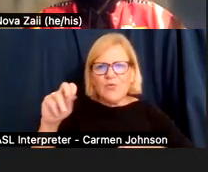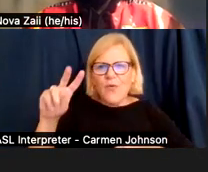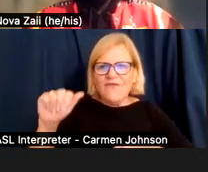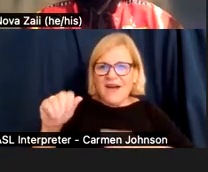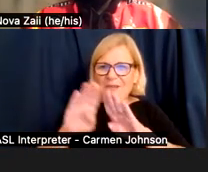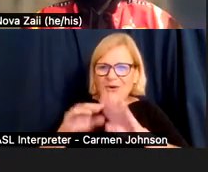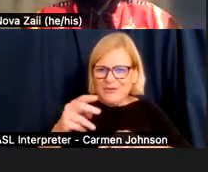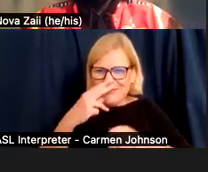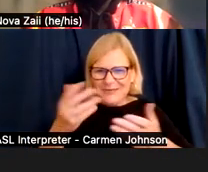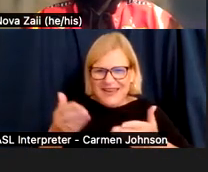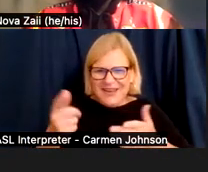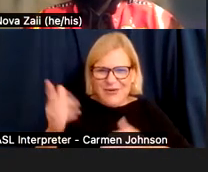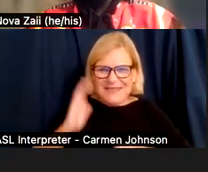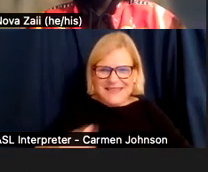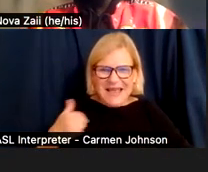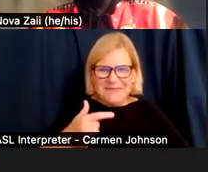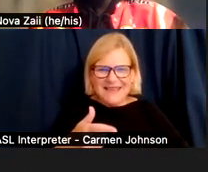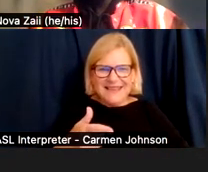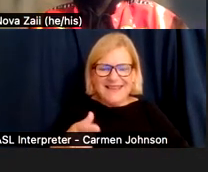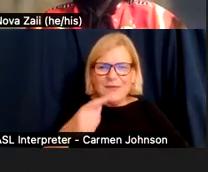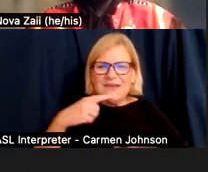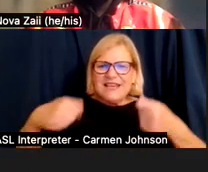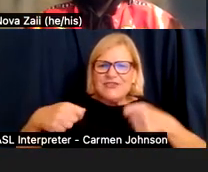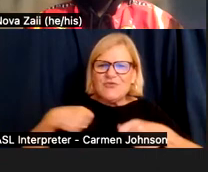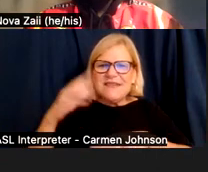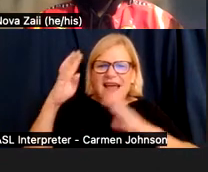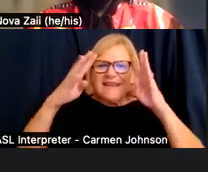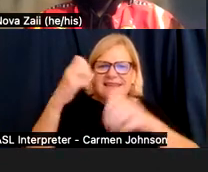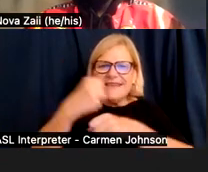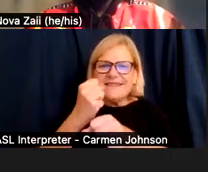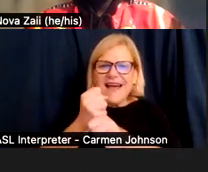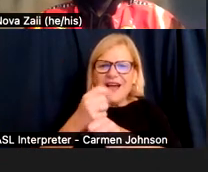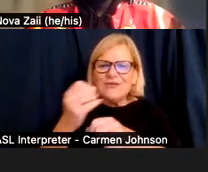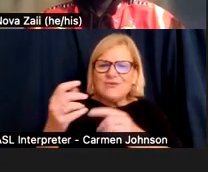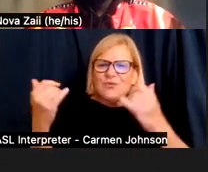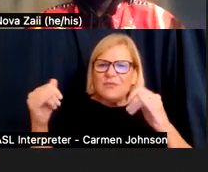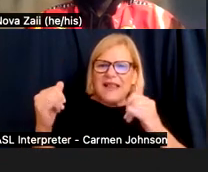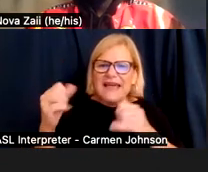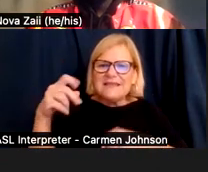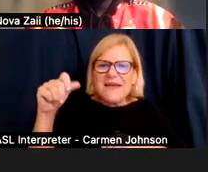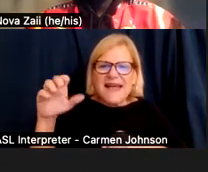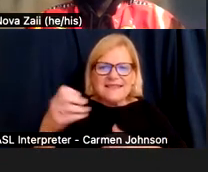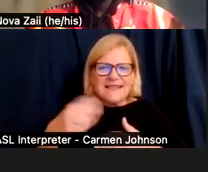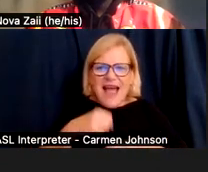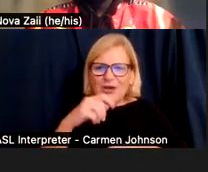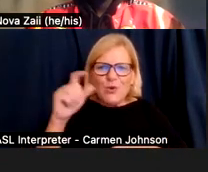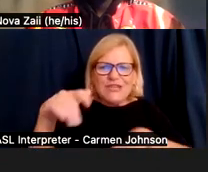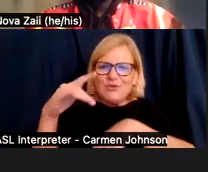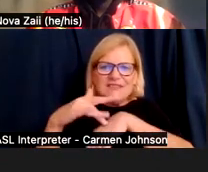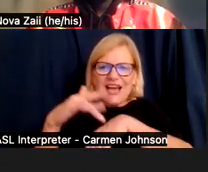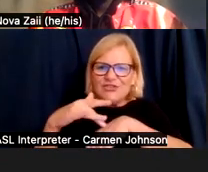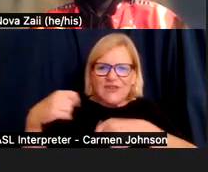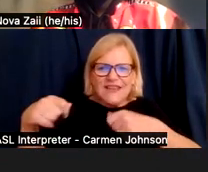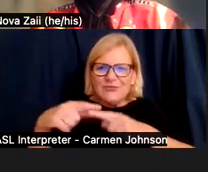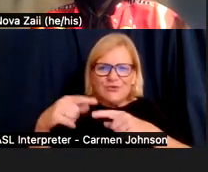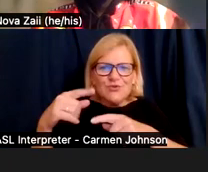see right here beside me, which is an instrument that I designed to essentially play space. I don't need to touch the instrument in order